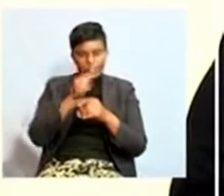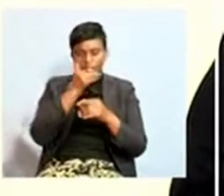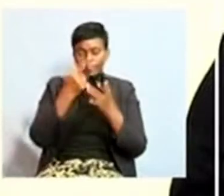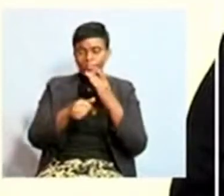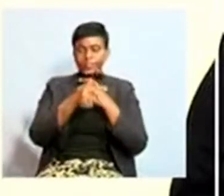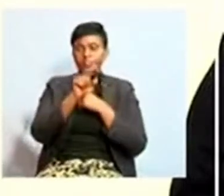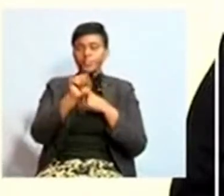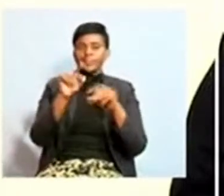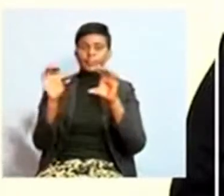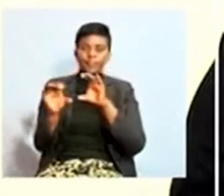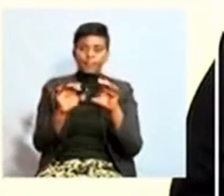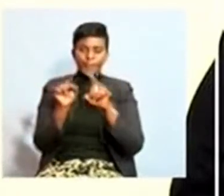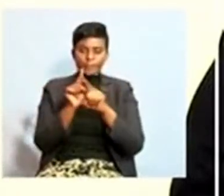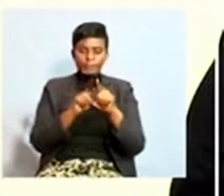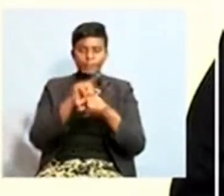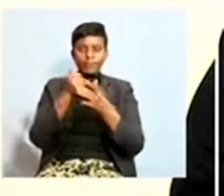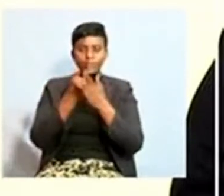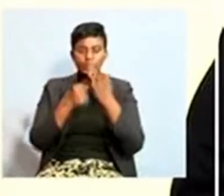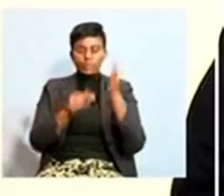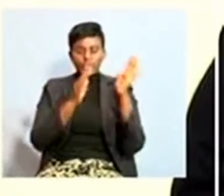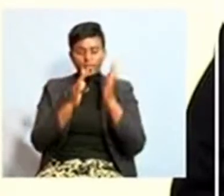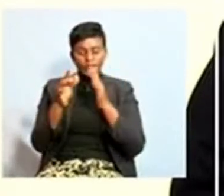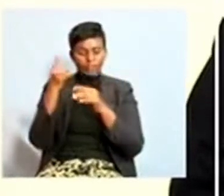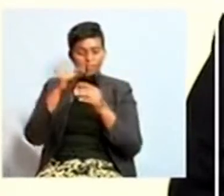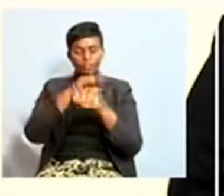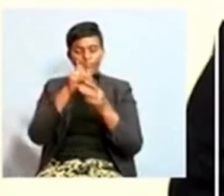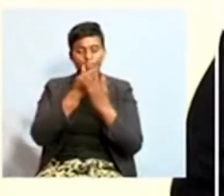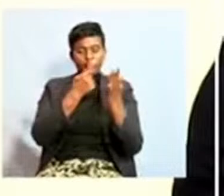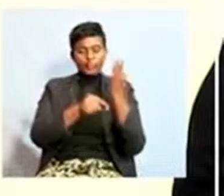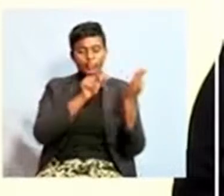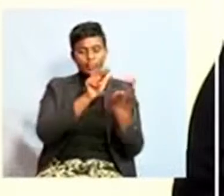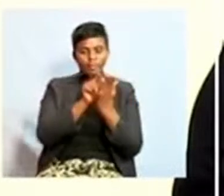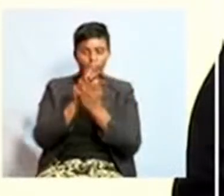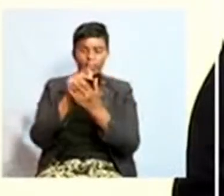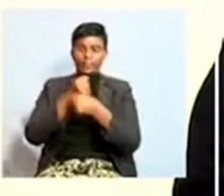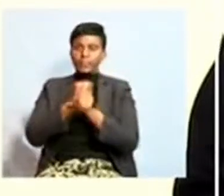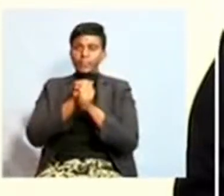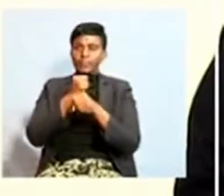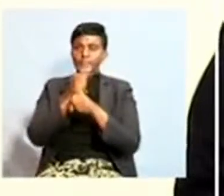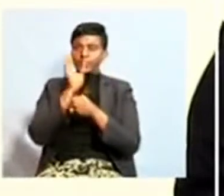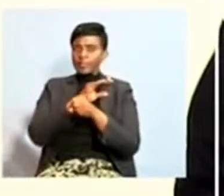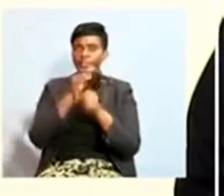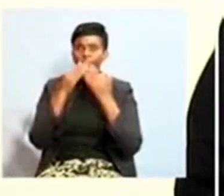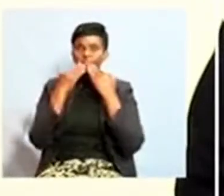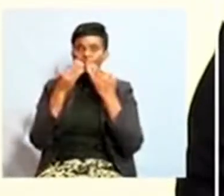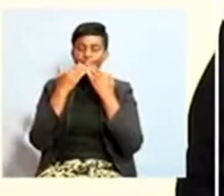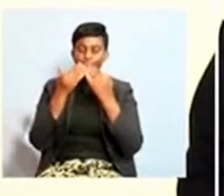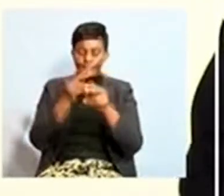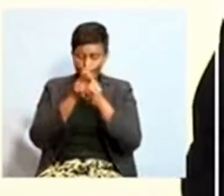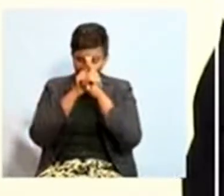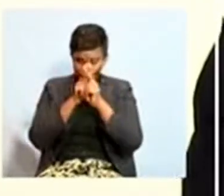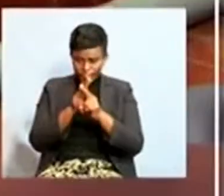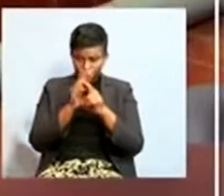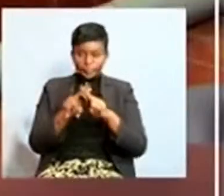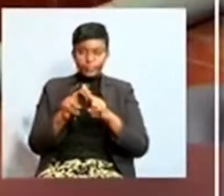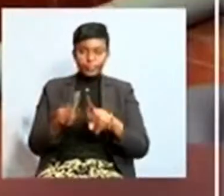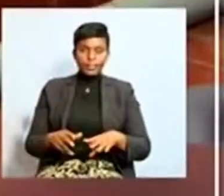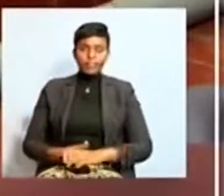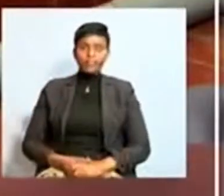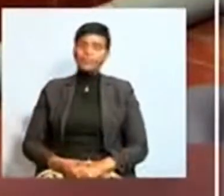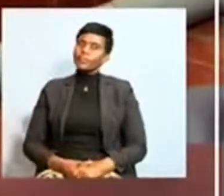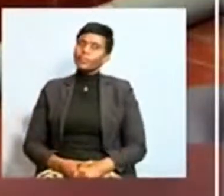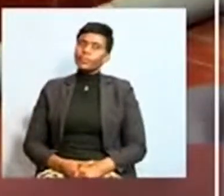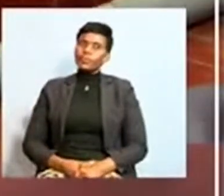be done as consideration for ratification is being made. Thank you, Honorable Chairperson.